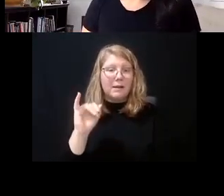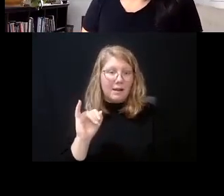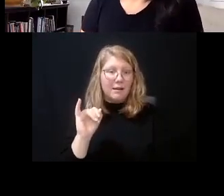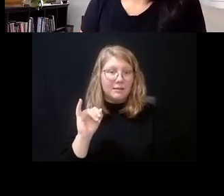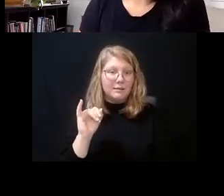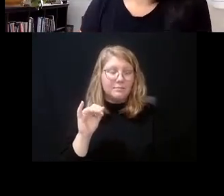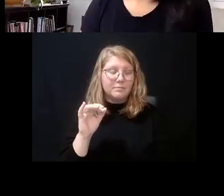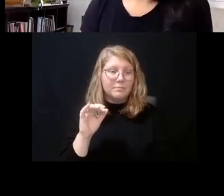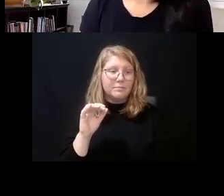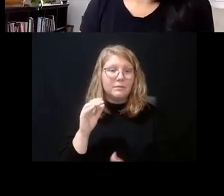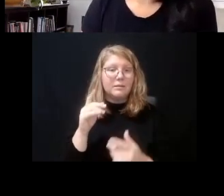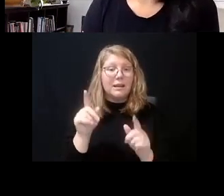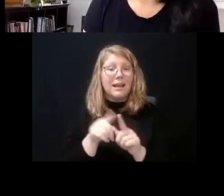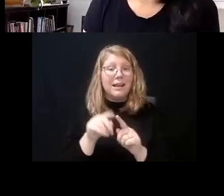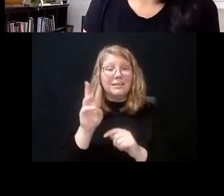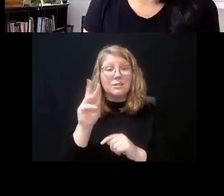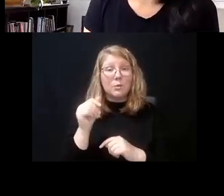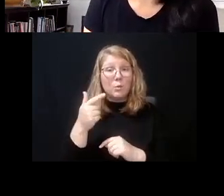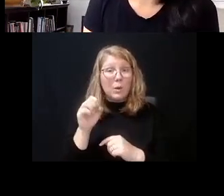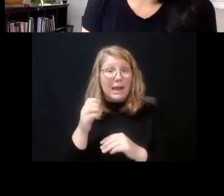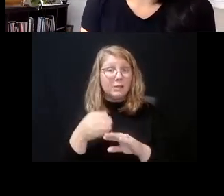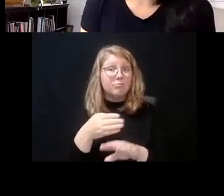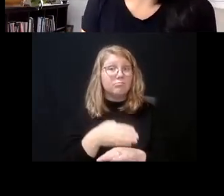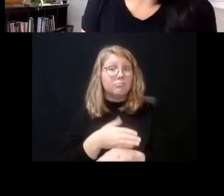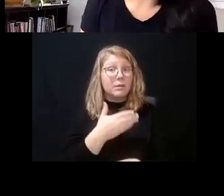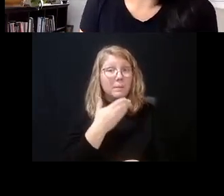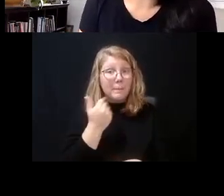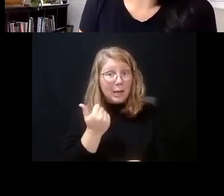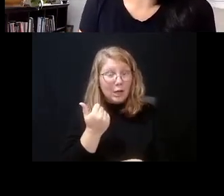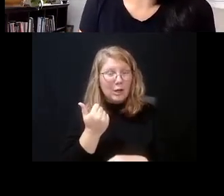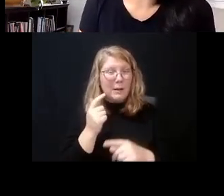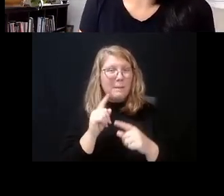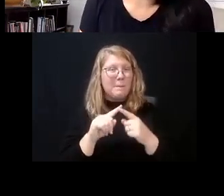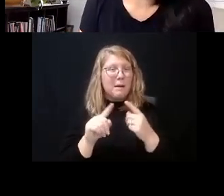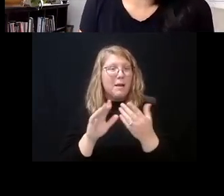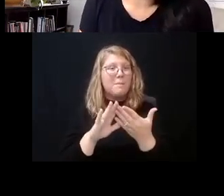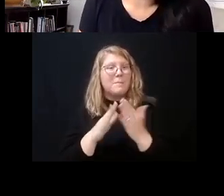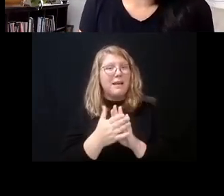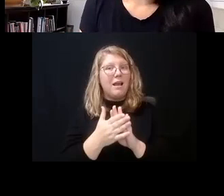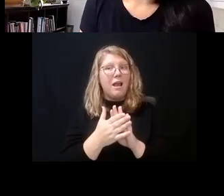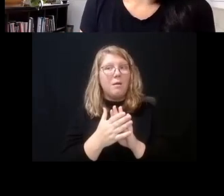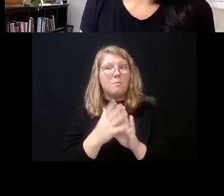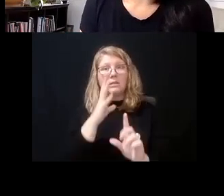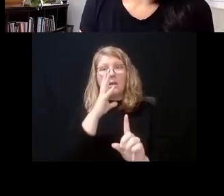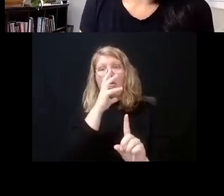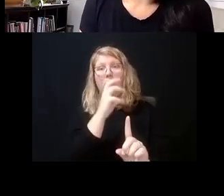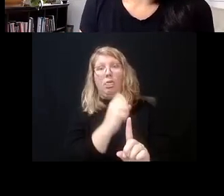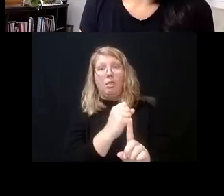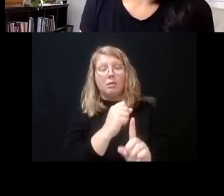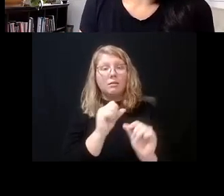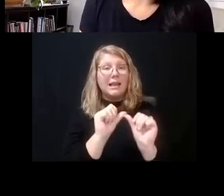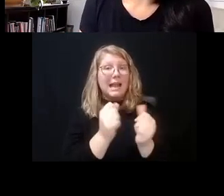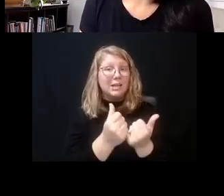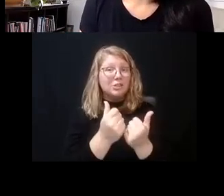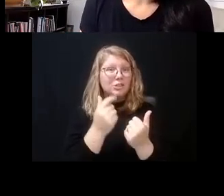as the wages have gotten better, it's also become kind of a magnet agency for folks in our region as they're thinking